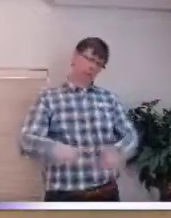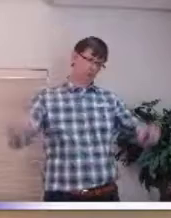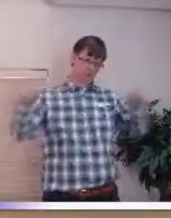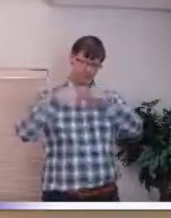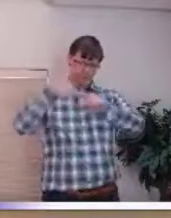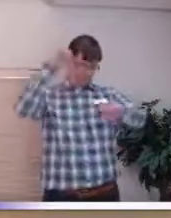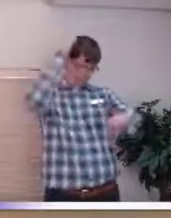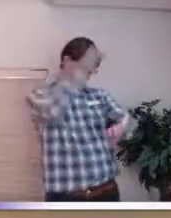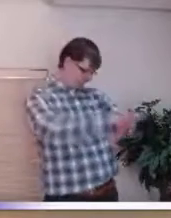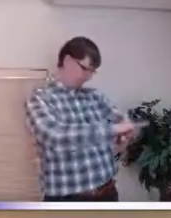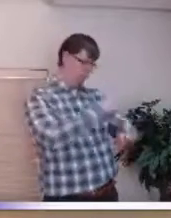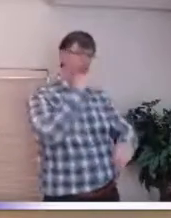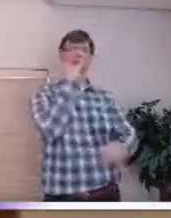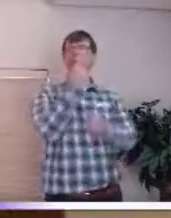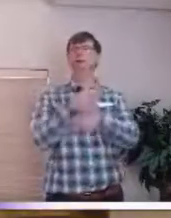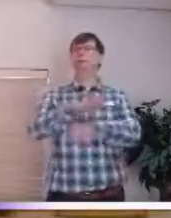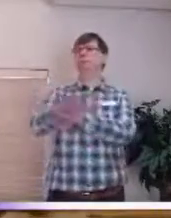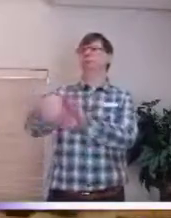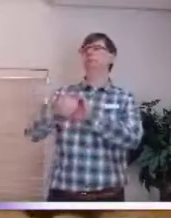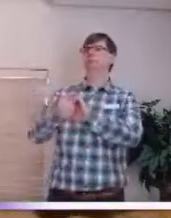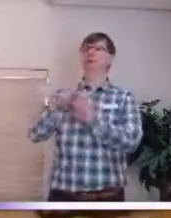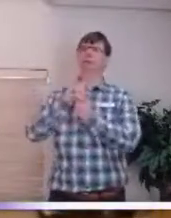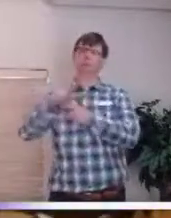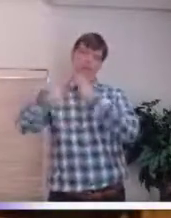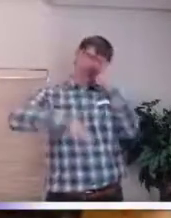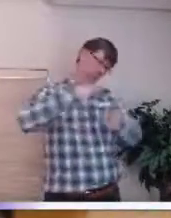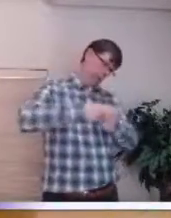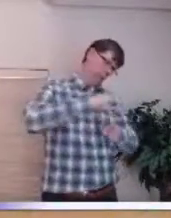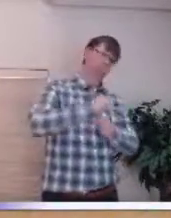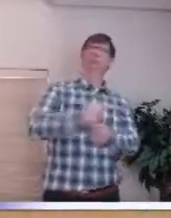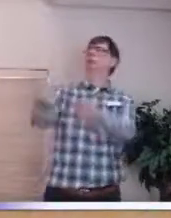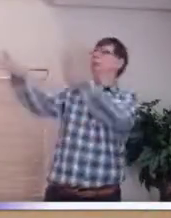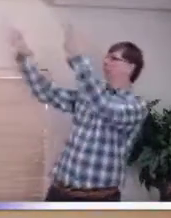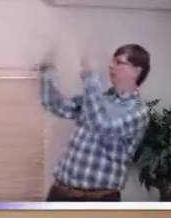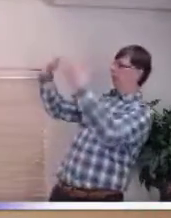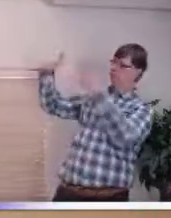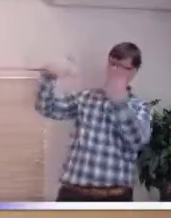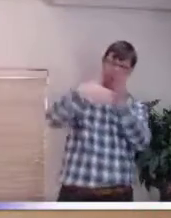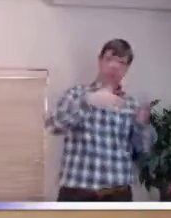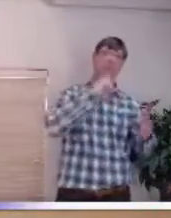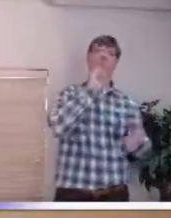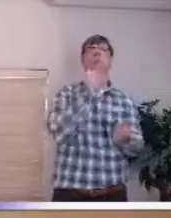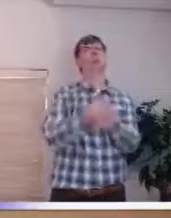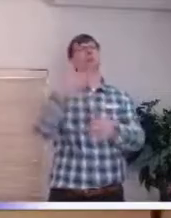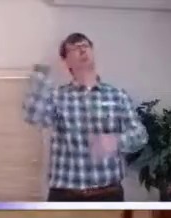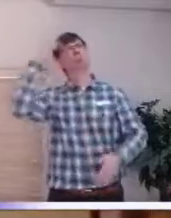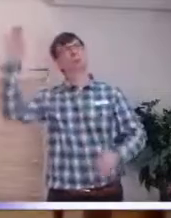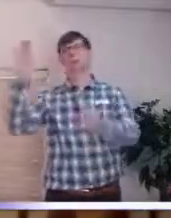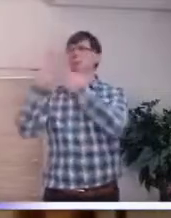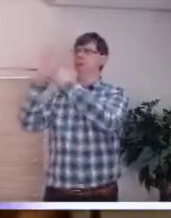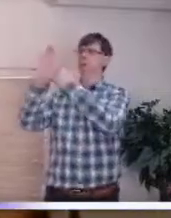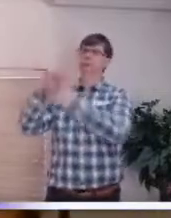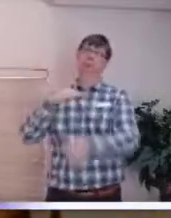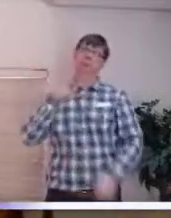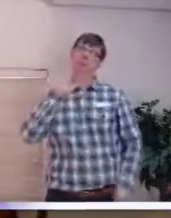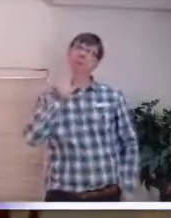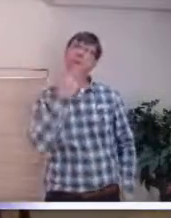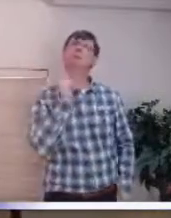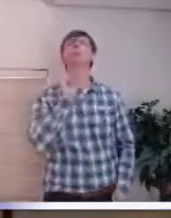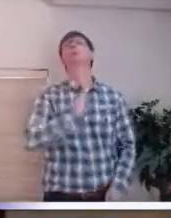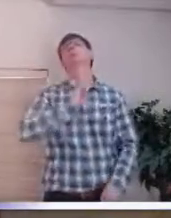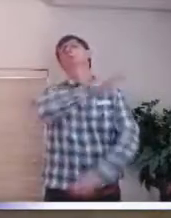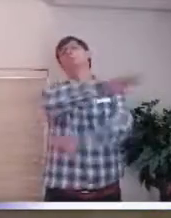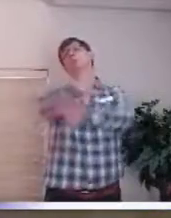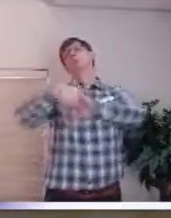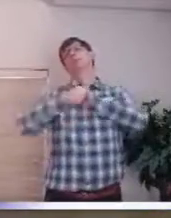of peace, the world could come to an end and I wouldn't even know it. Because I'm so